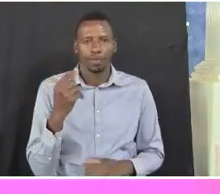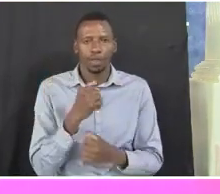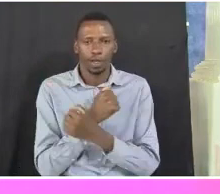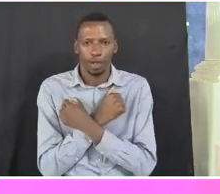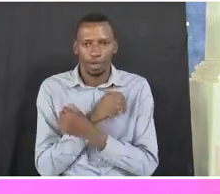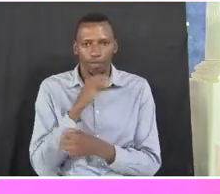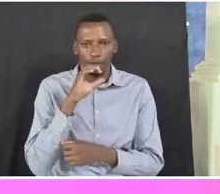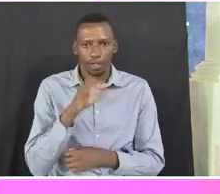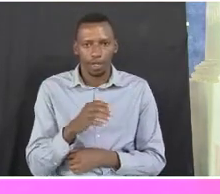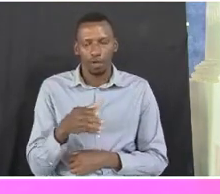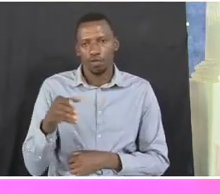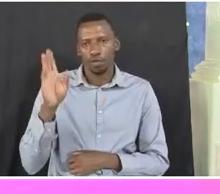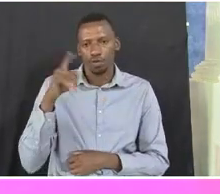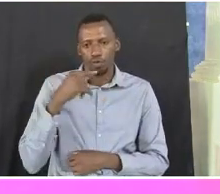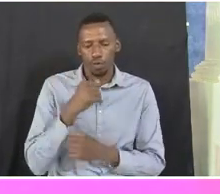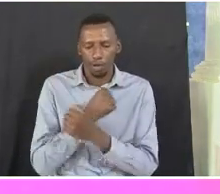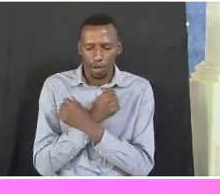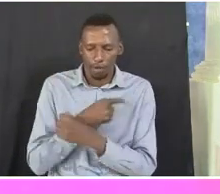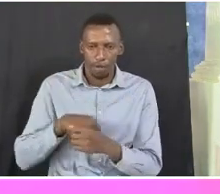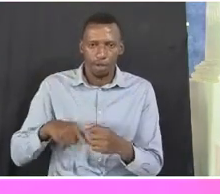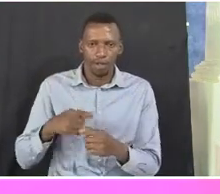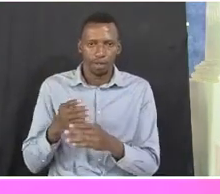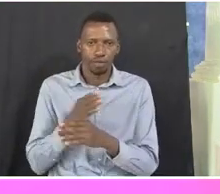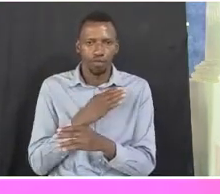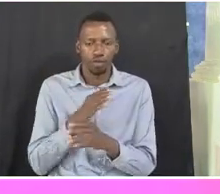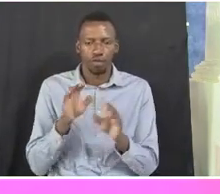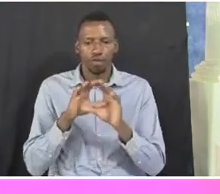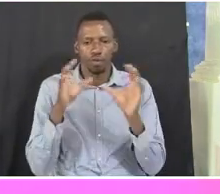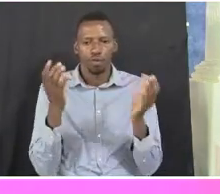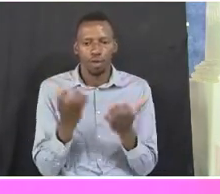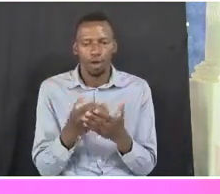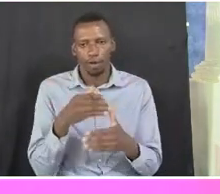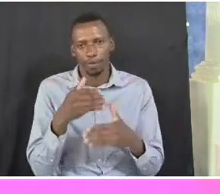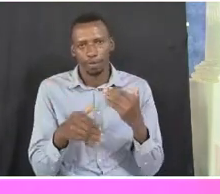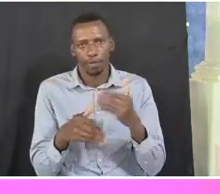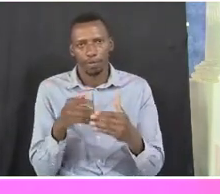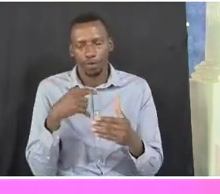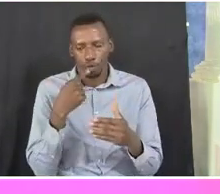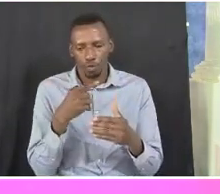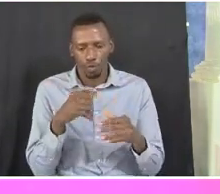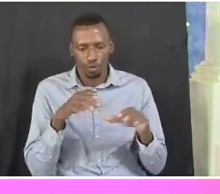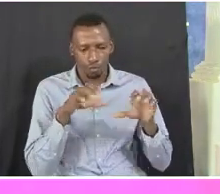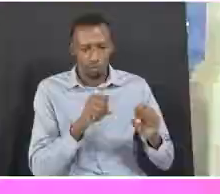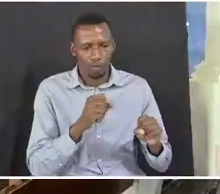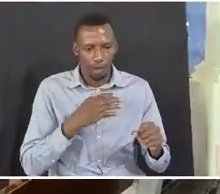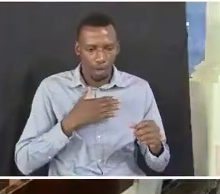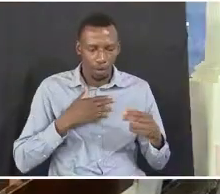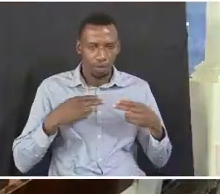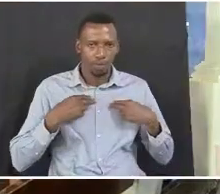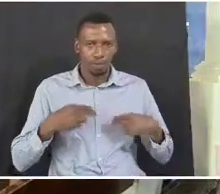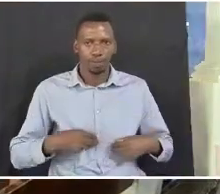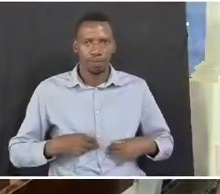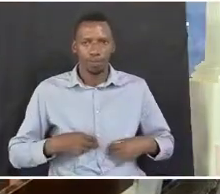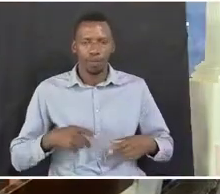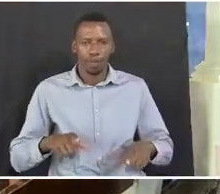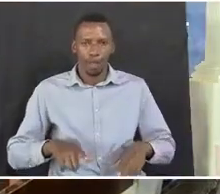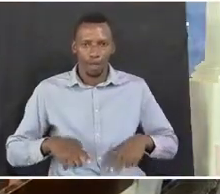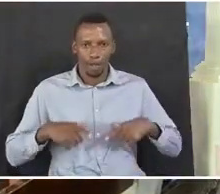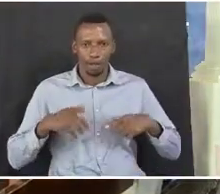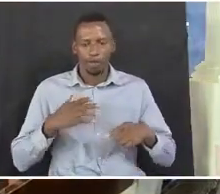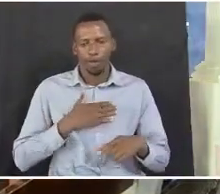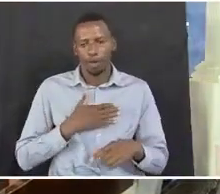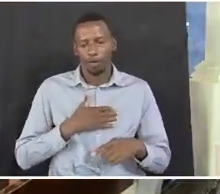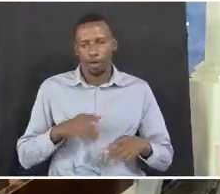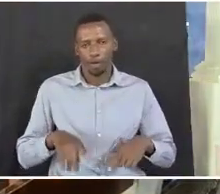who loved us before the foundations of the world were laid, who took our humanity, who lived our life, who